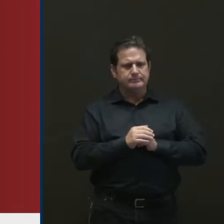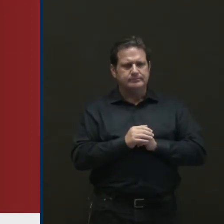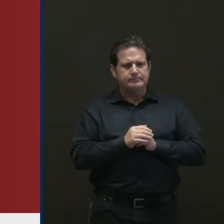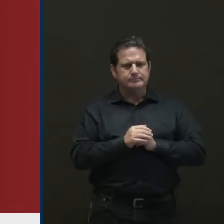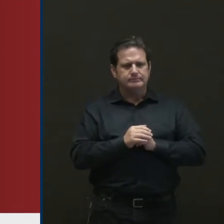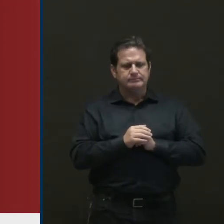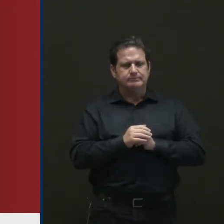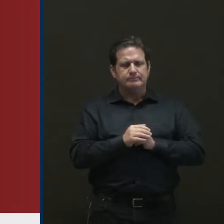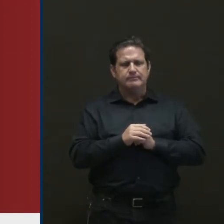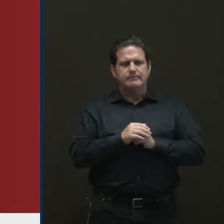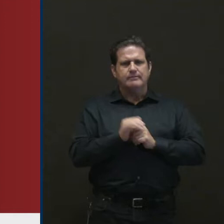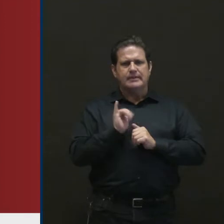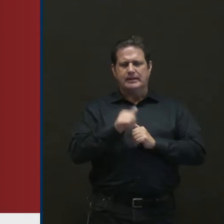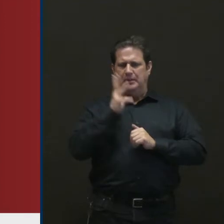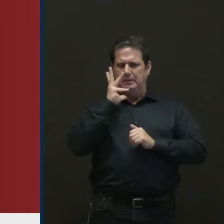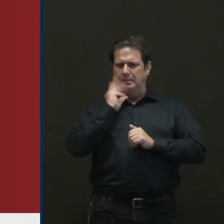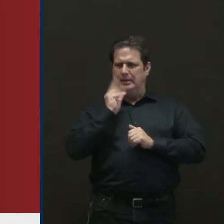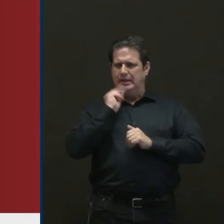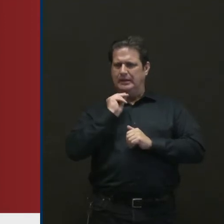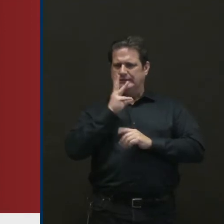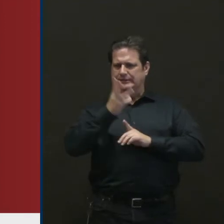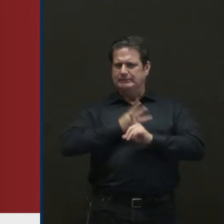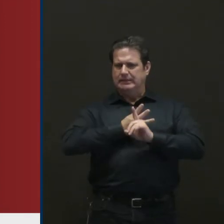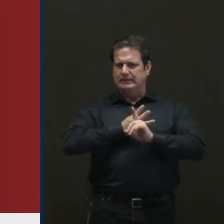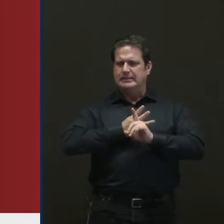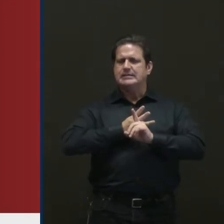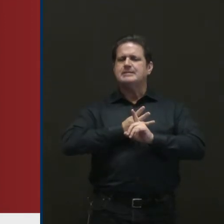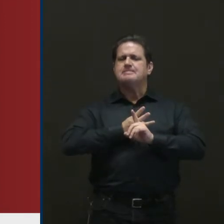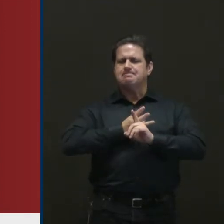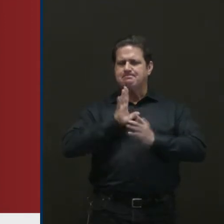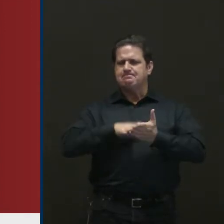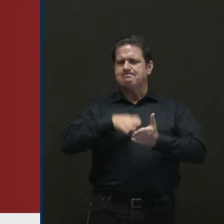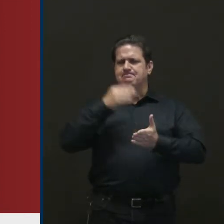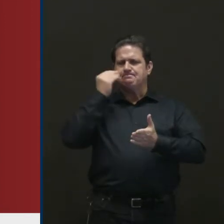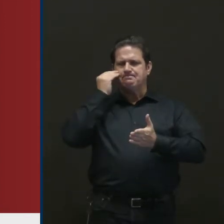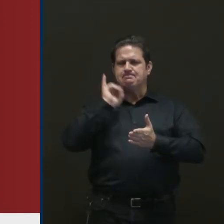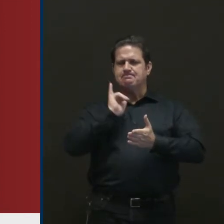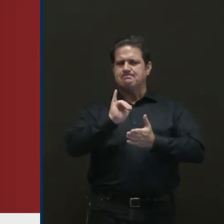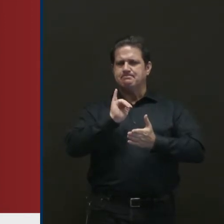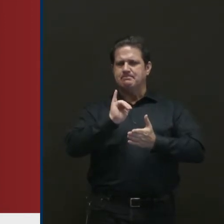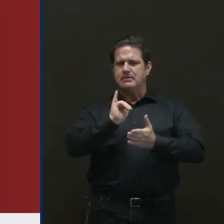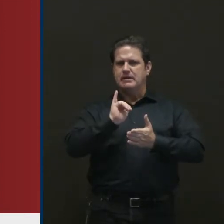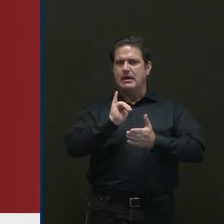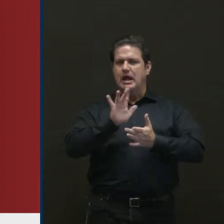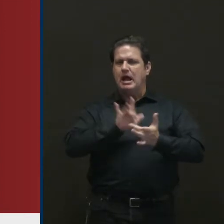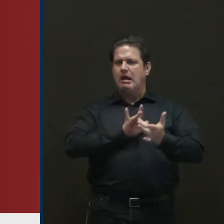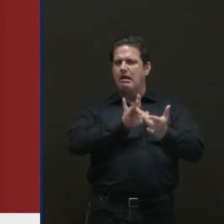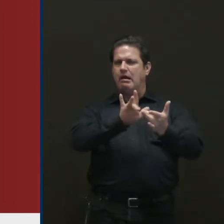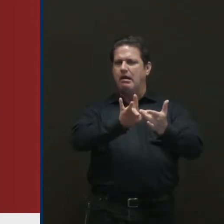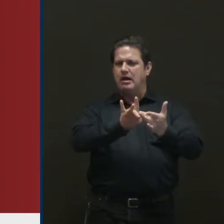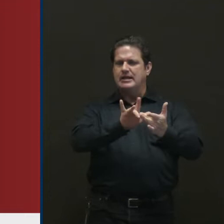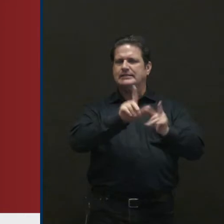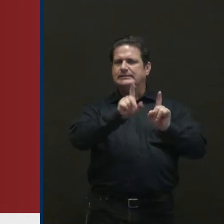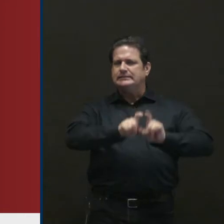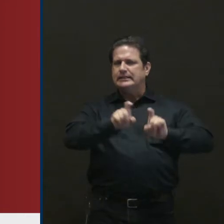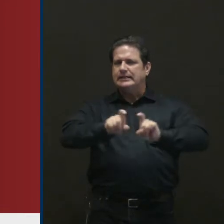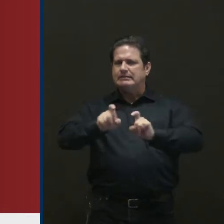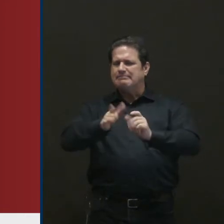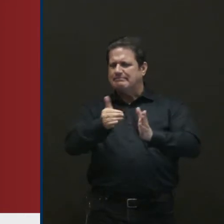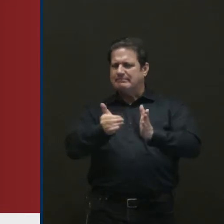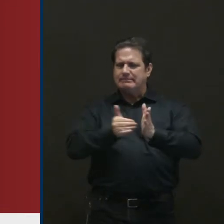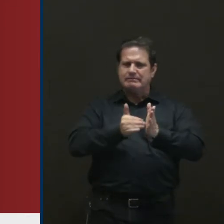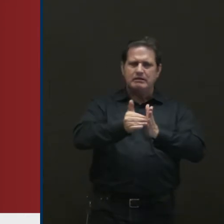this experience of the last 6 months, one of the things that will stand out is the outreach we made in testing thousands